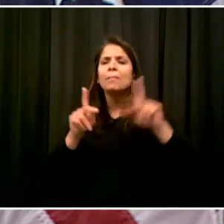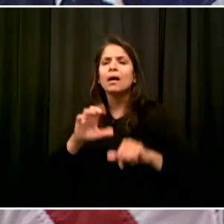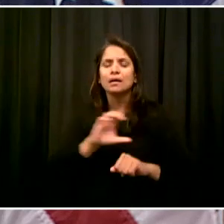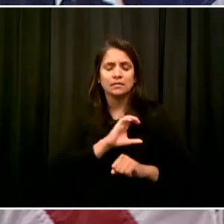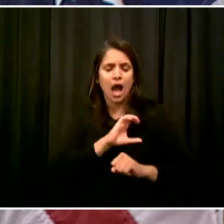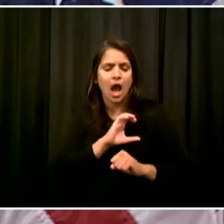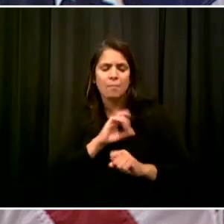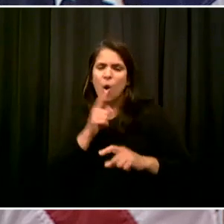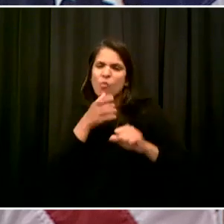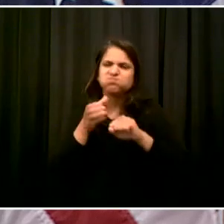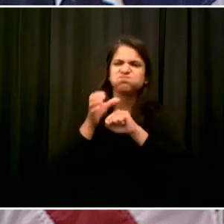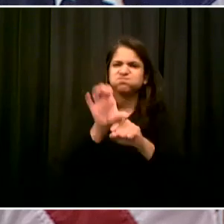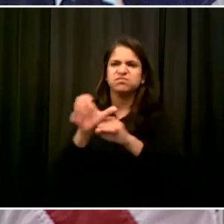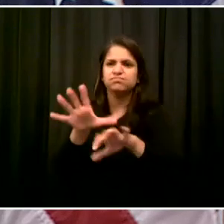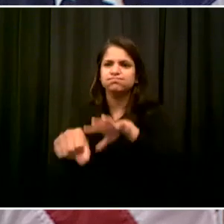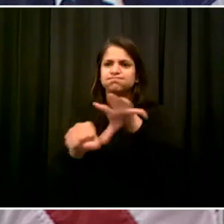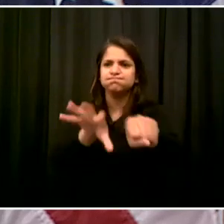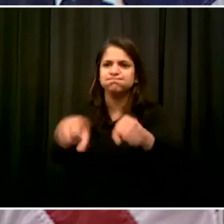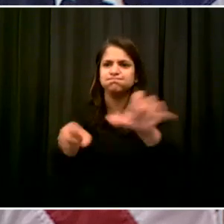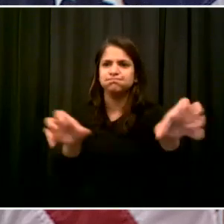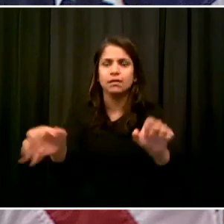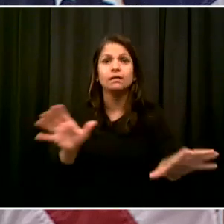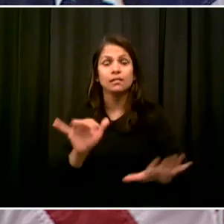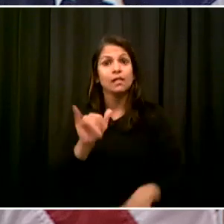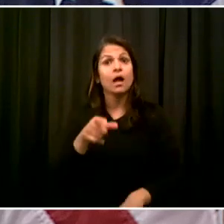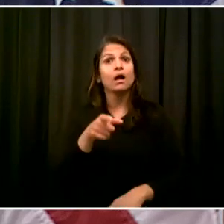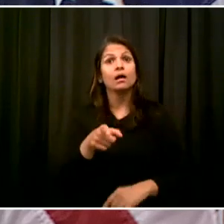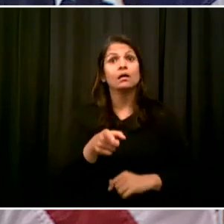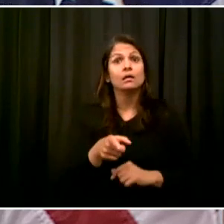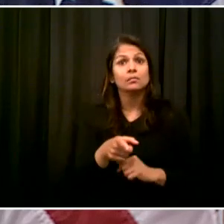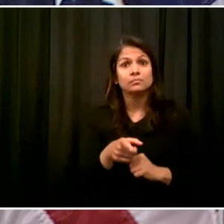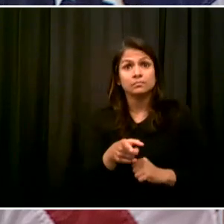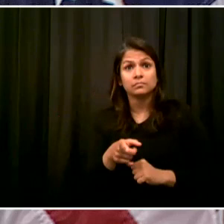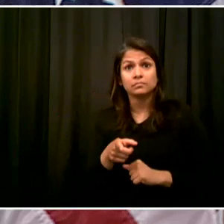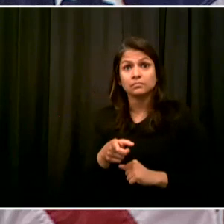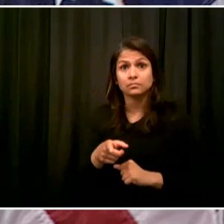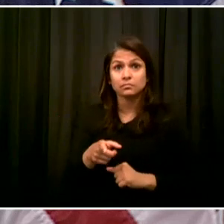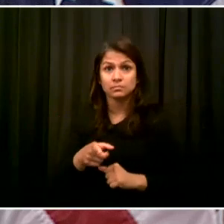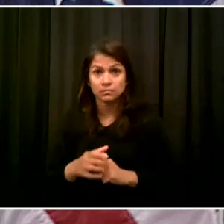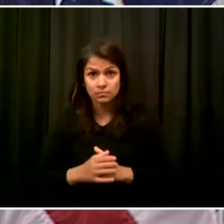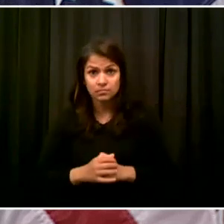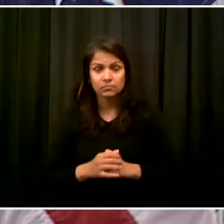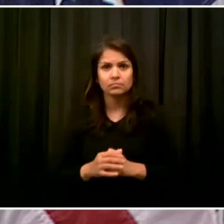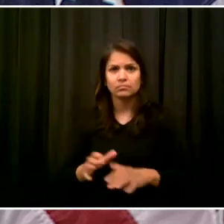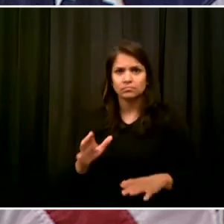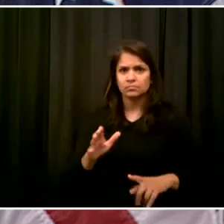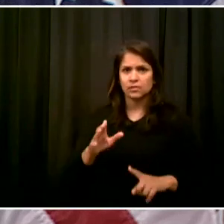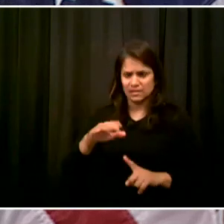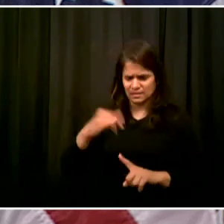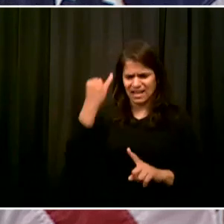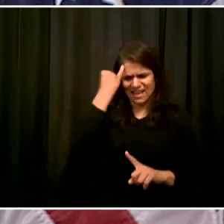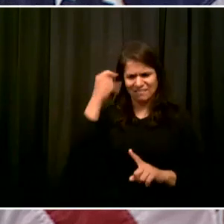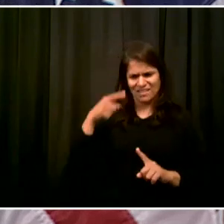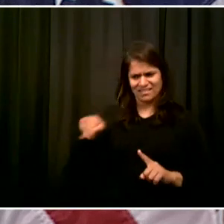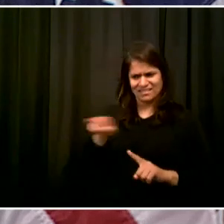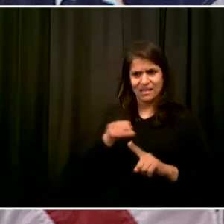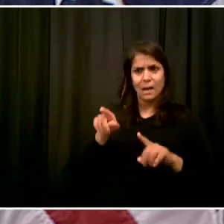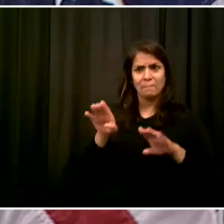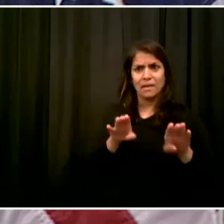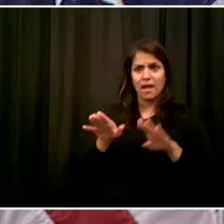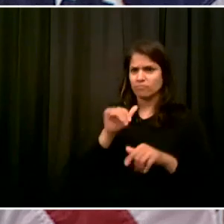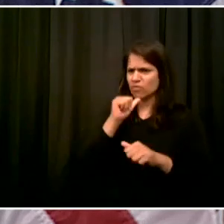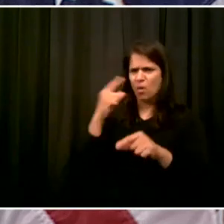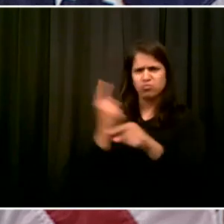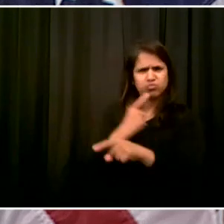events of Sunday night, Monday night, where people are aiming to destroy the city. Of course they have to be addressed. But I've